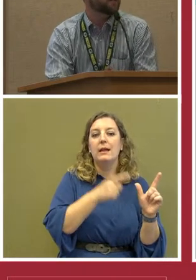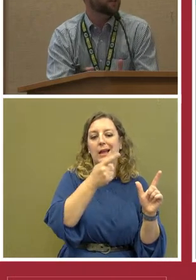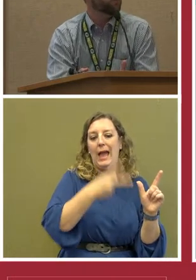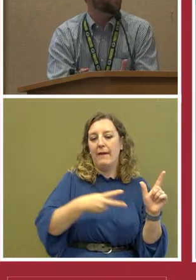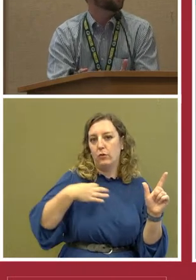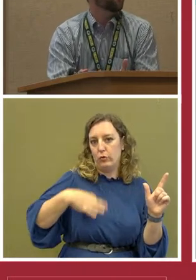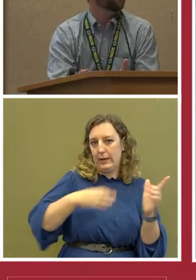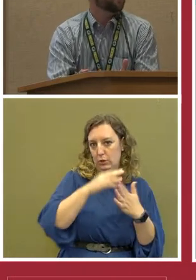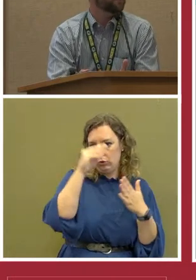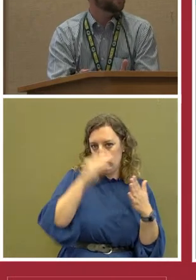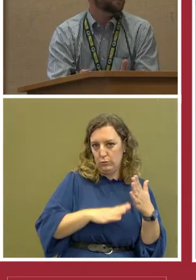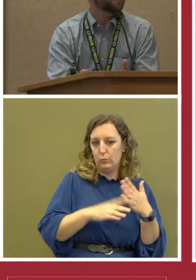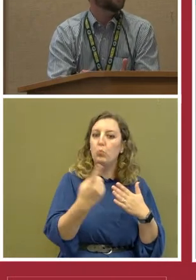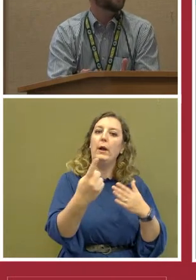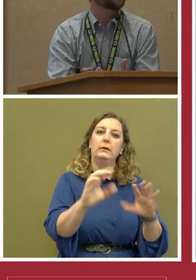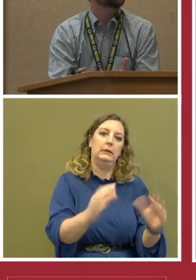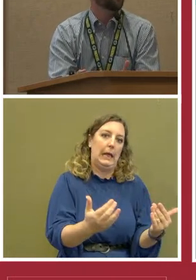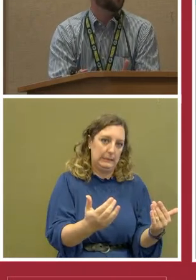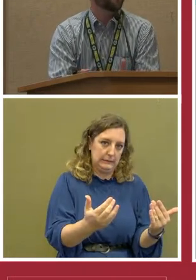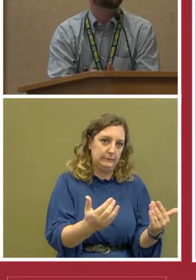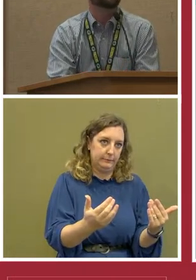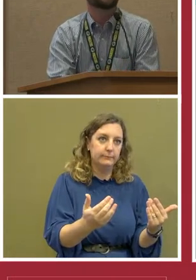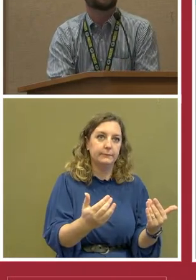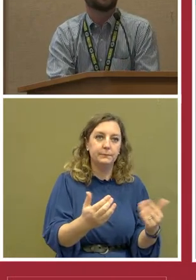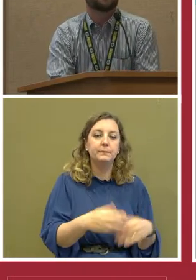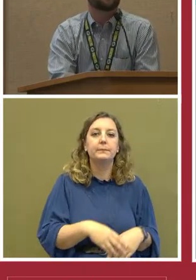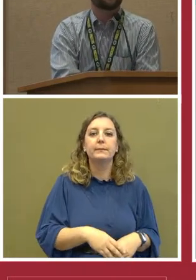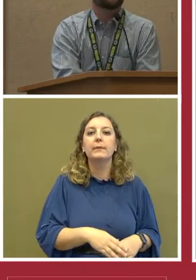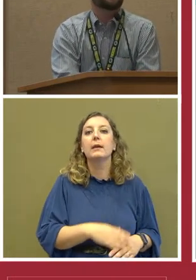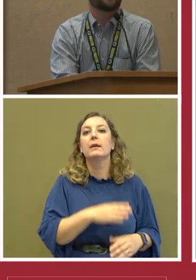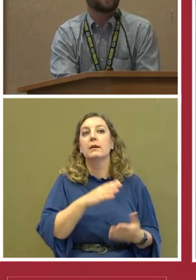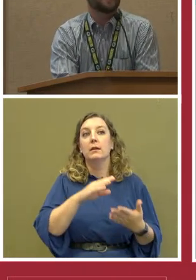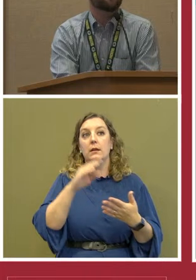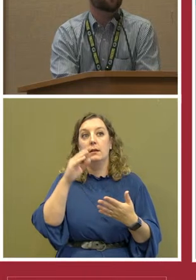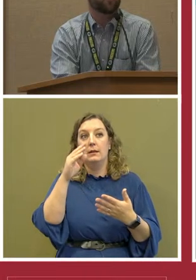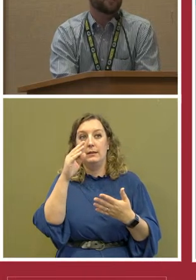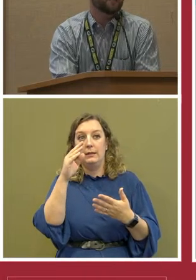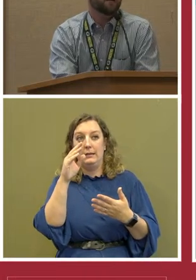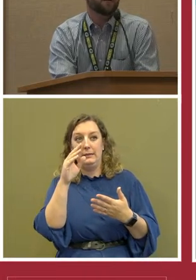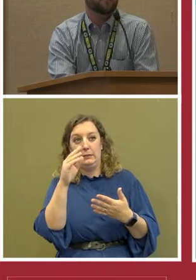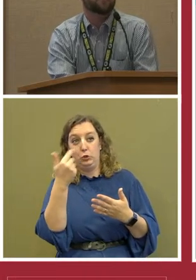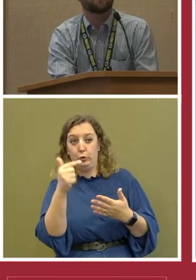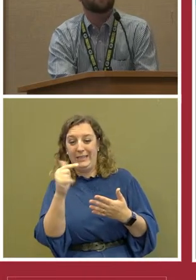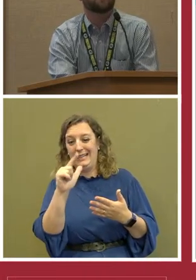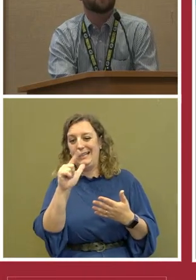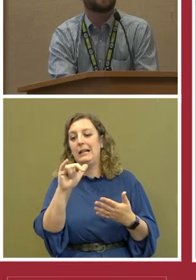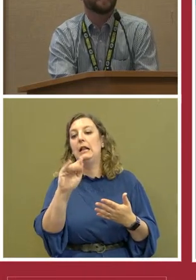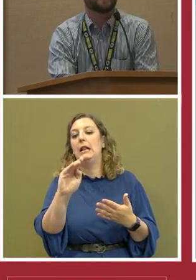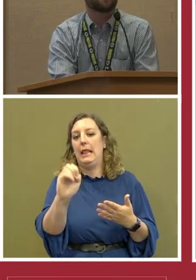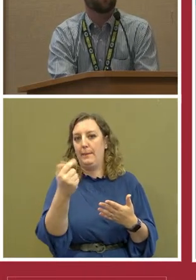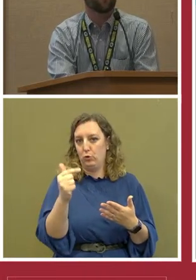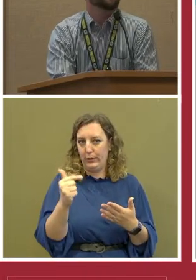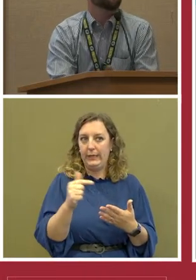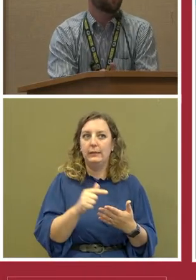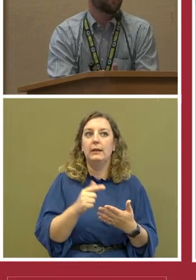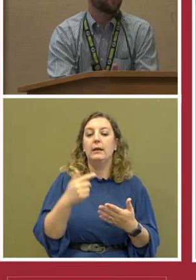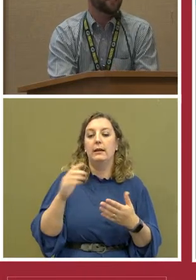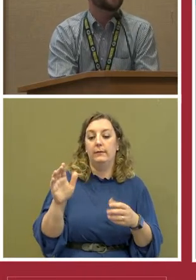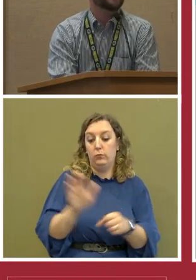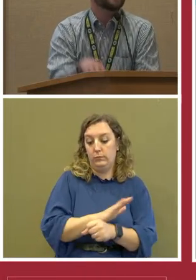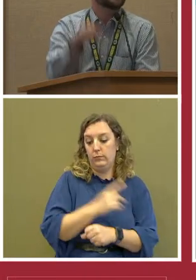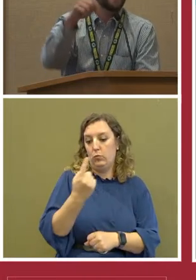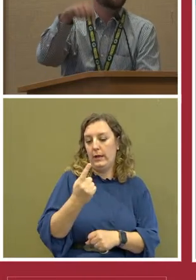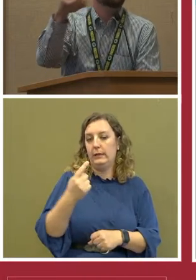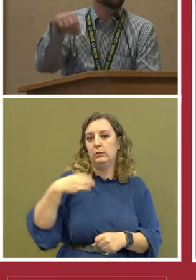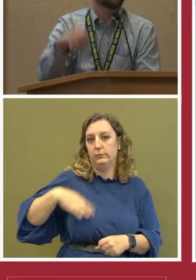credit, basically one course of CTE in a program. The students in the lime green are students who have taken one full